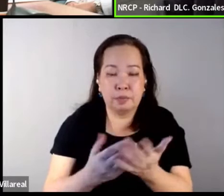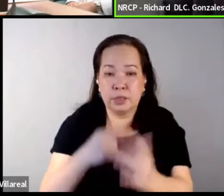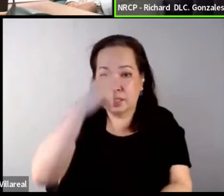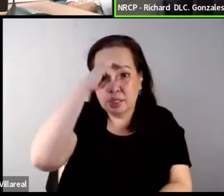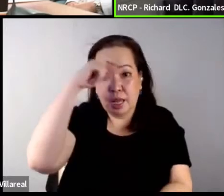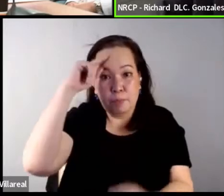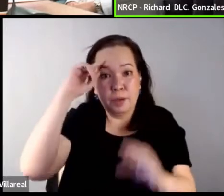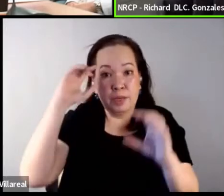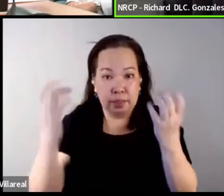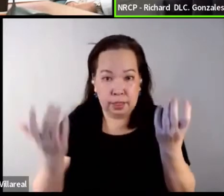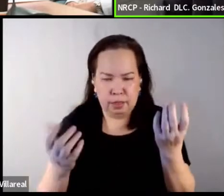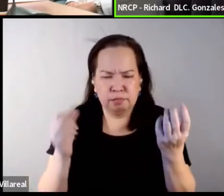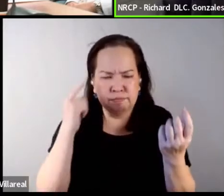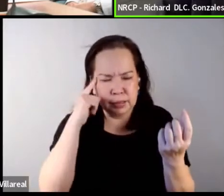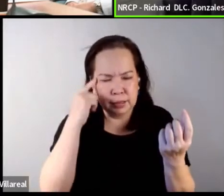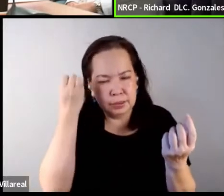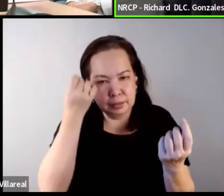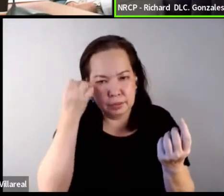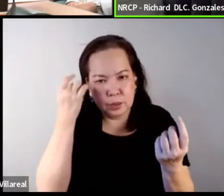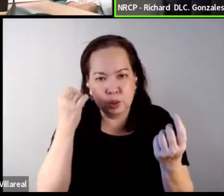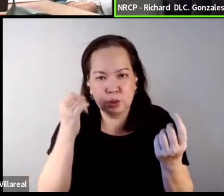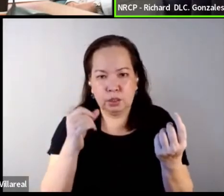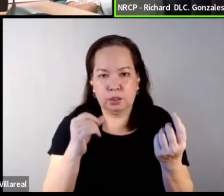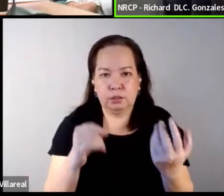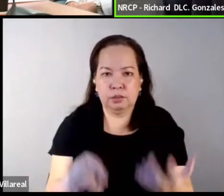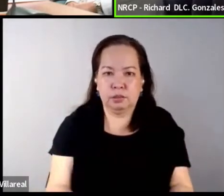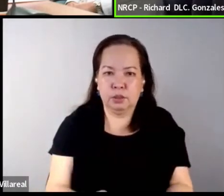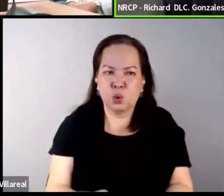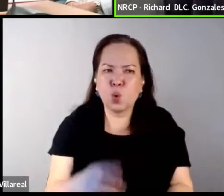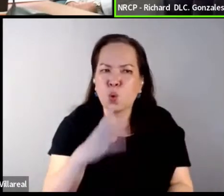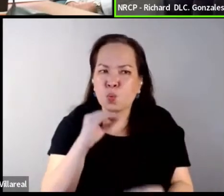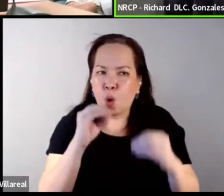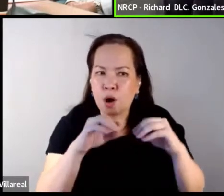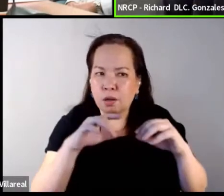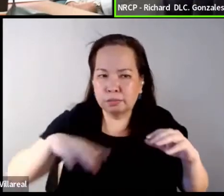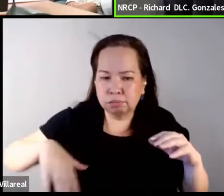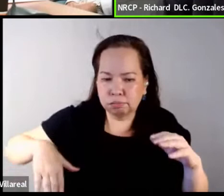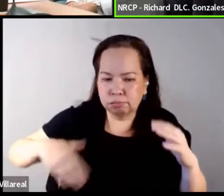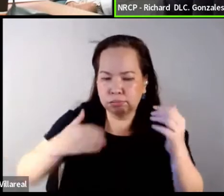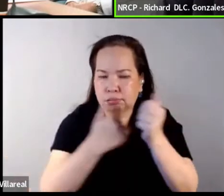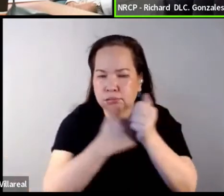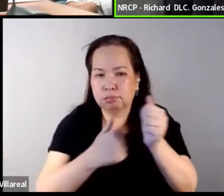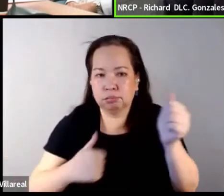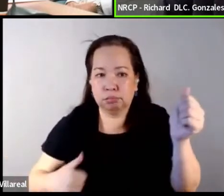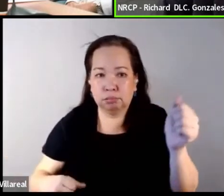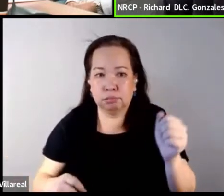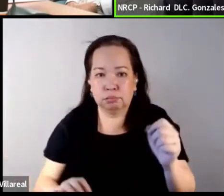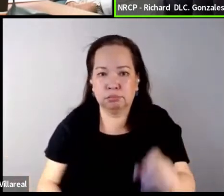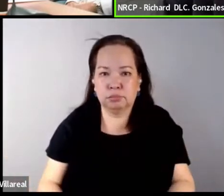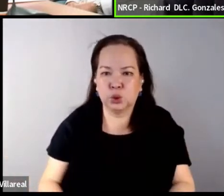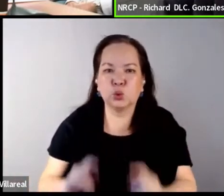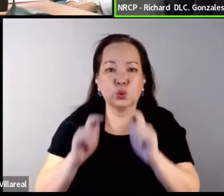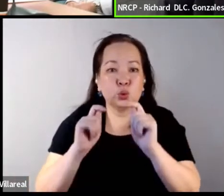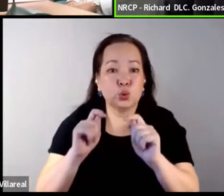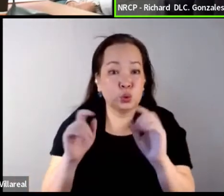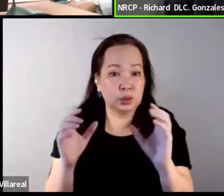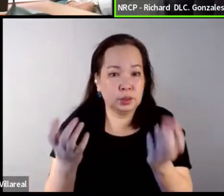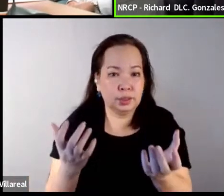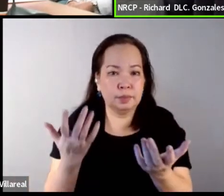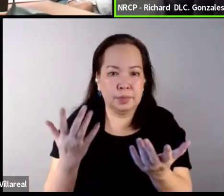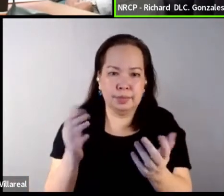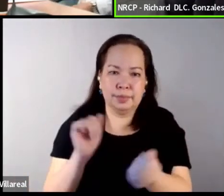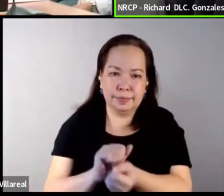students who are considered at the lowest quartile of learning competencies. Tutoring classes might be part of